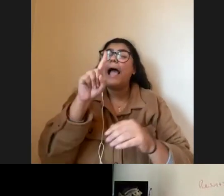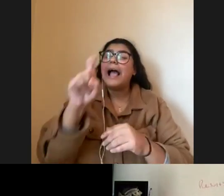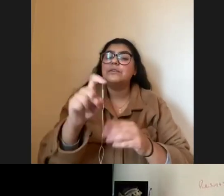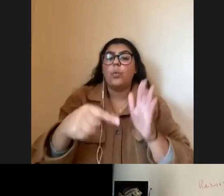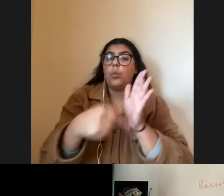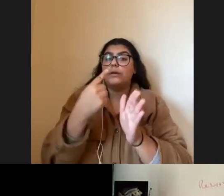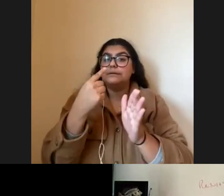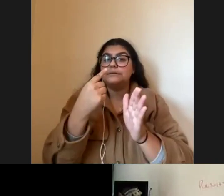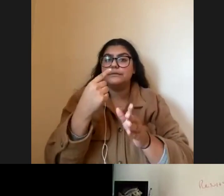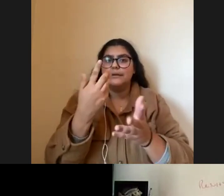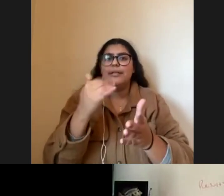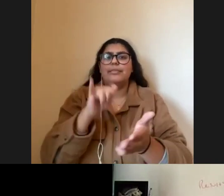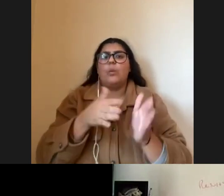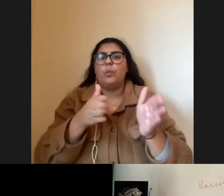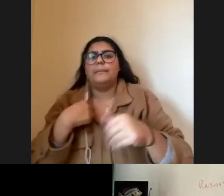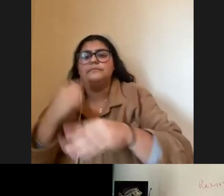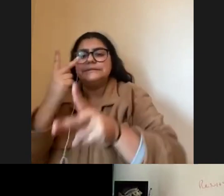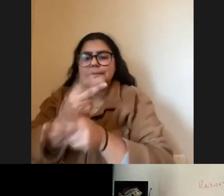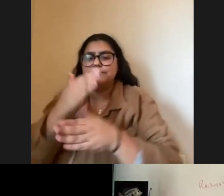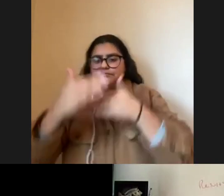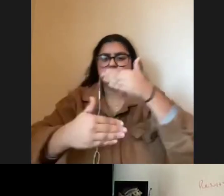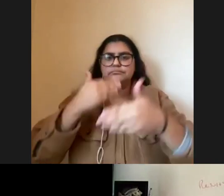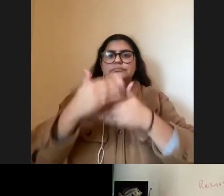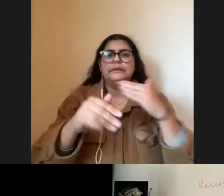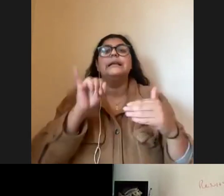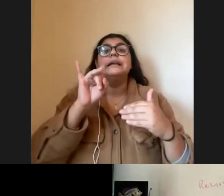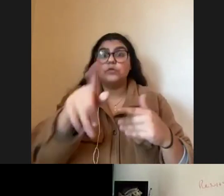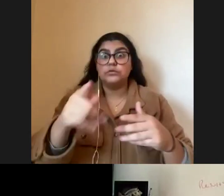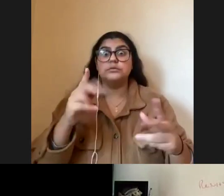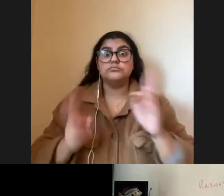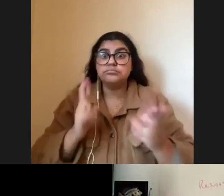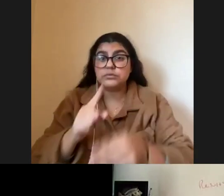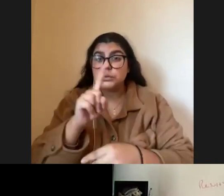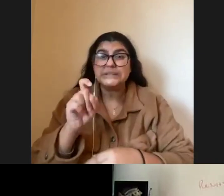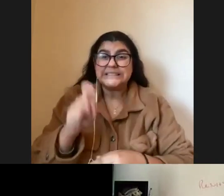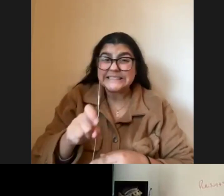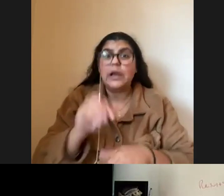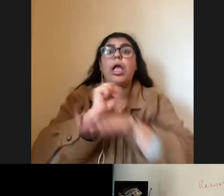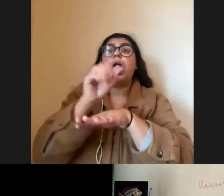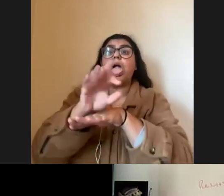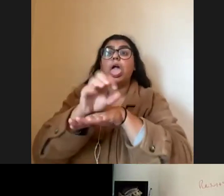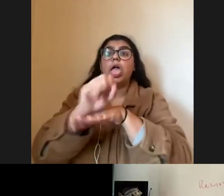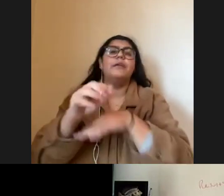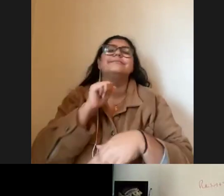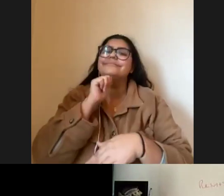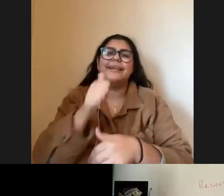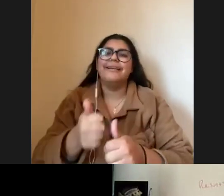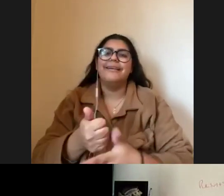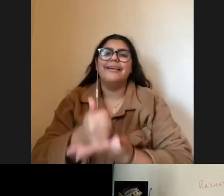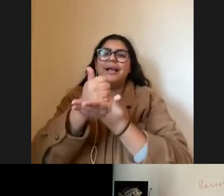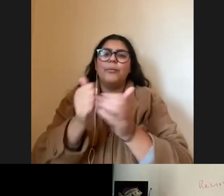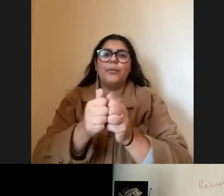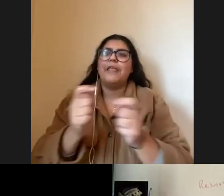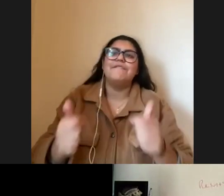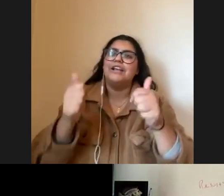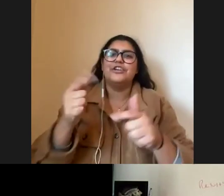helps me keep track of things. So if you really urgently have a question, submitting it multiple times isn't going to get it asked faster. We tend to